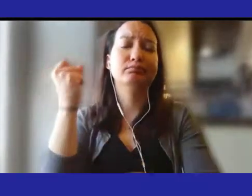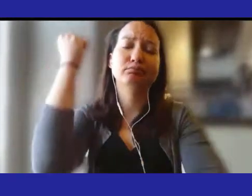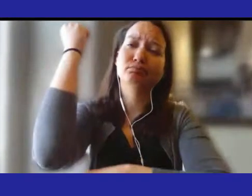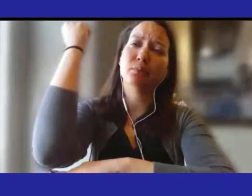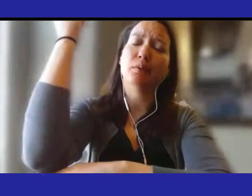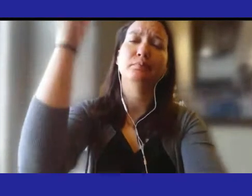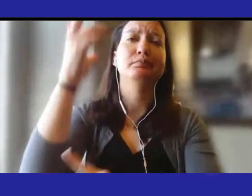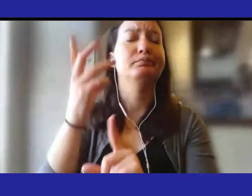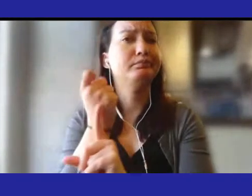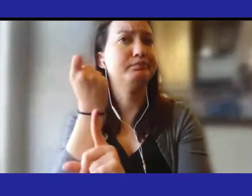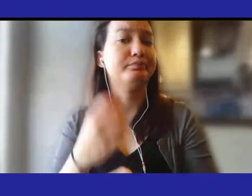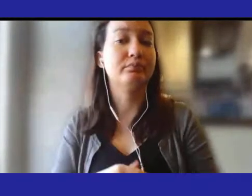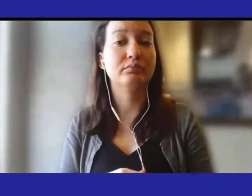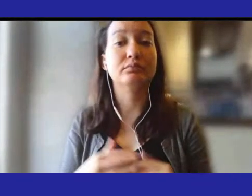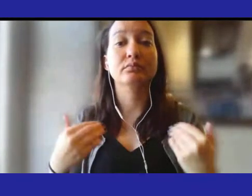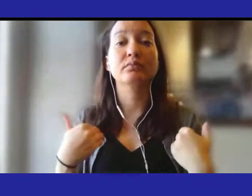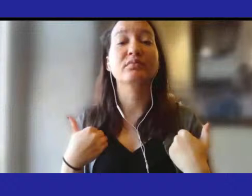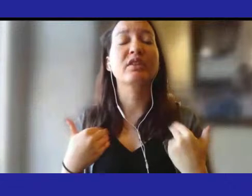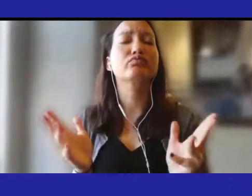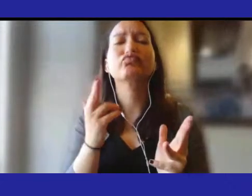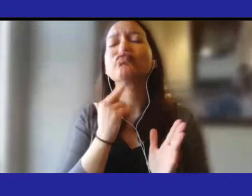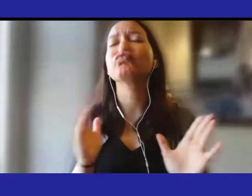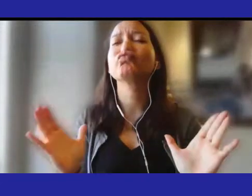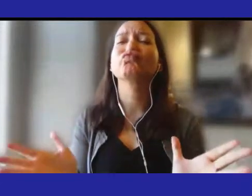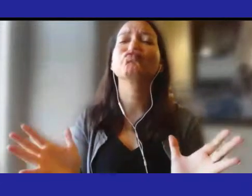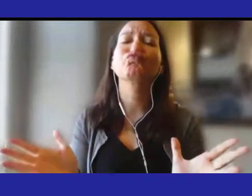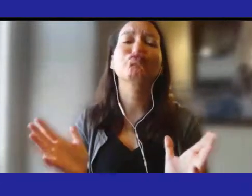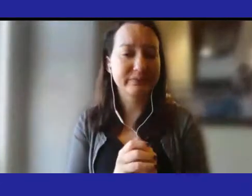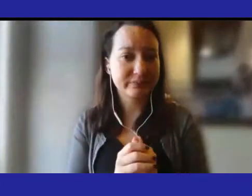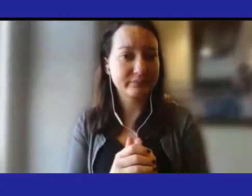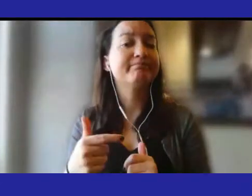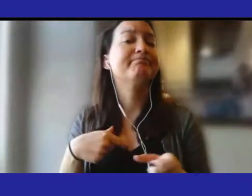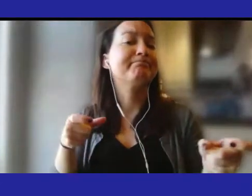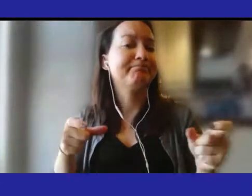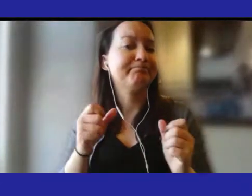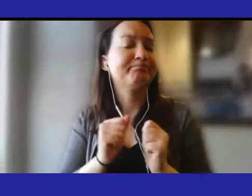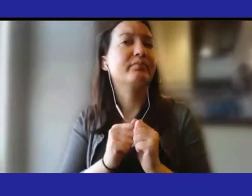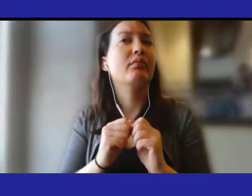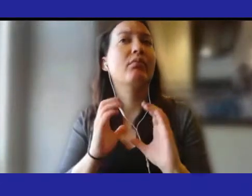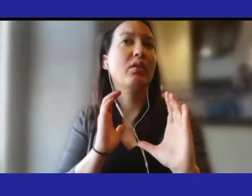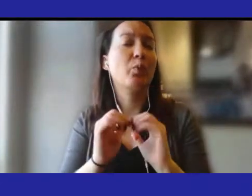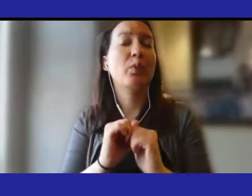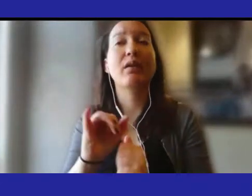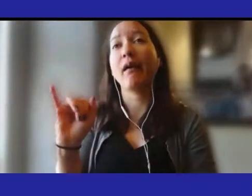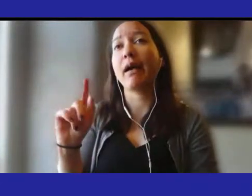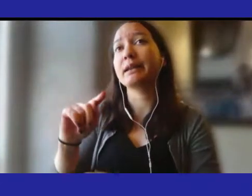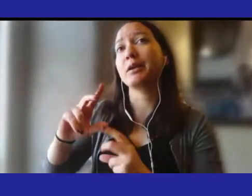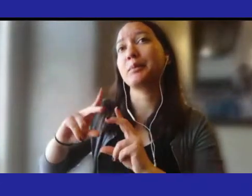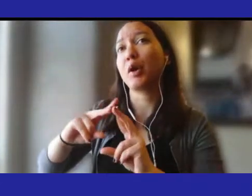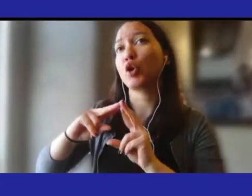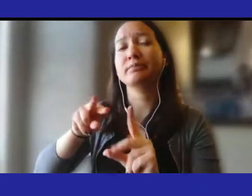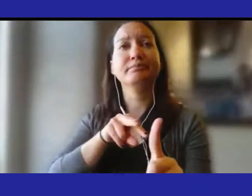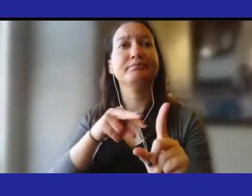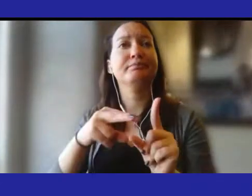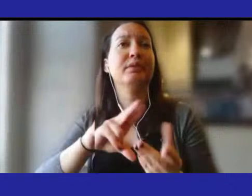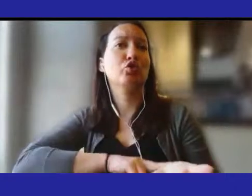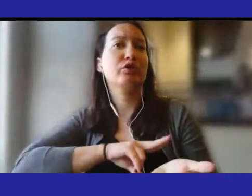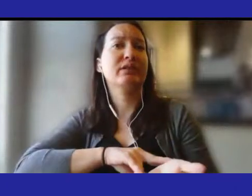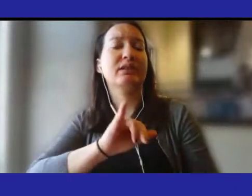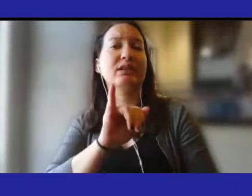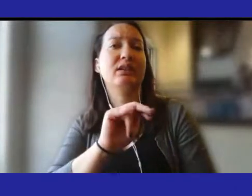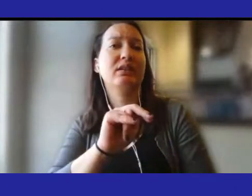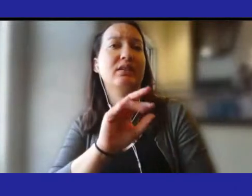We also held a fireside chat where I facilitated a conversation with our IT partners looking at nursing informatics and